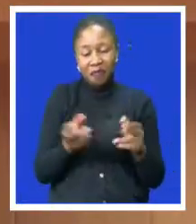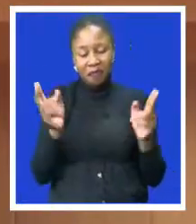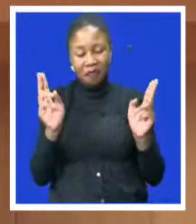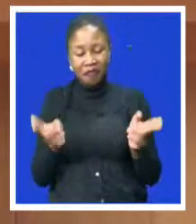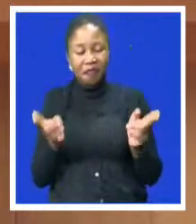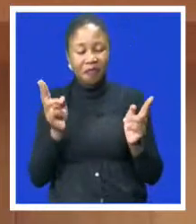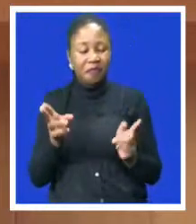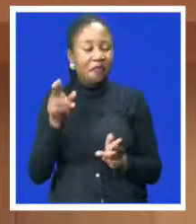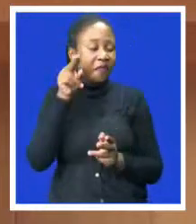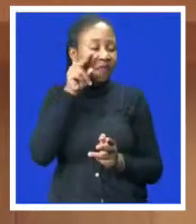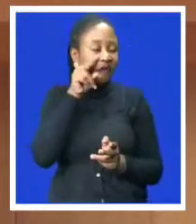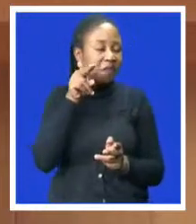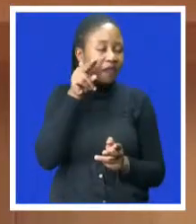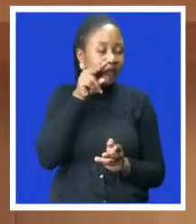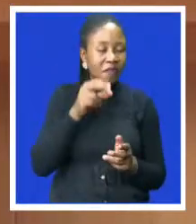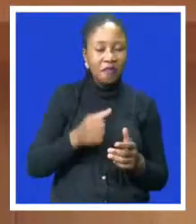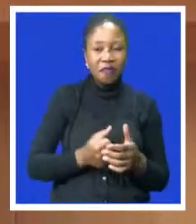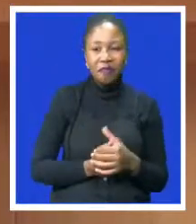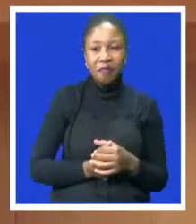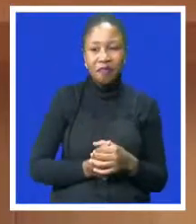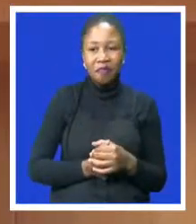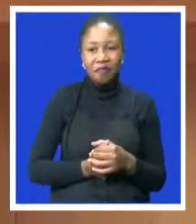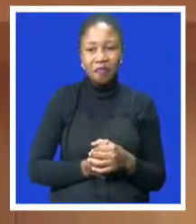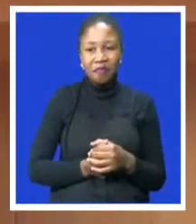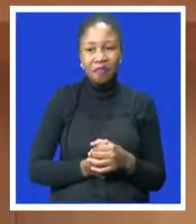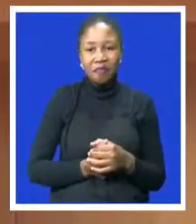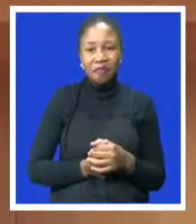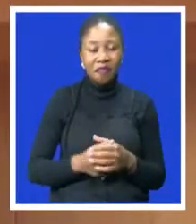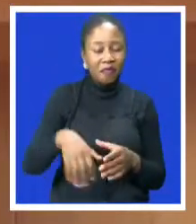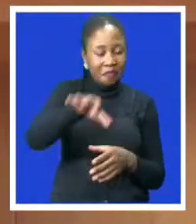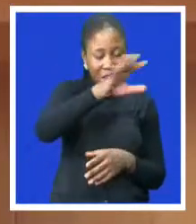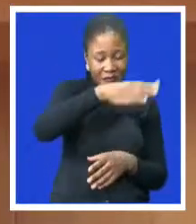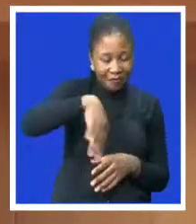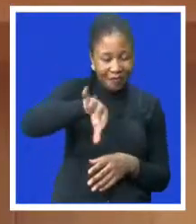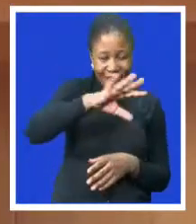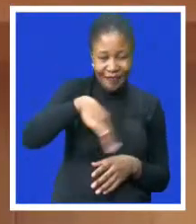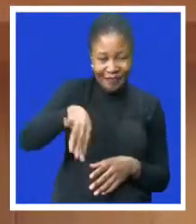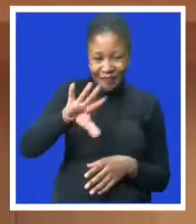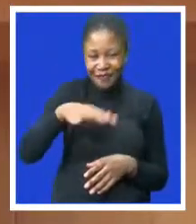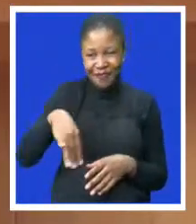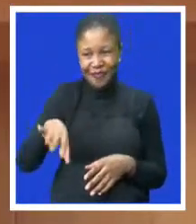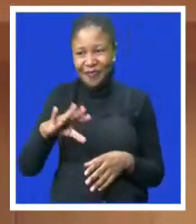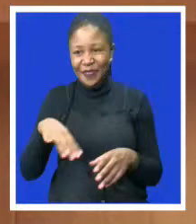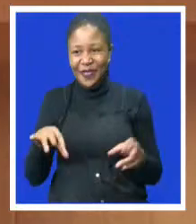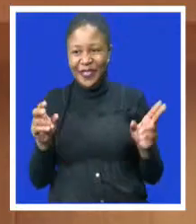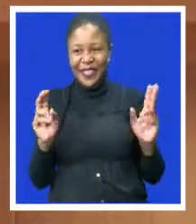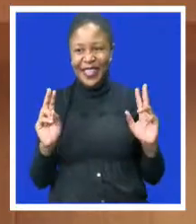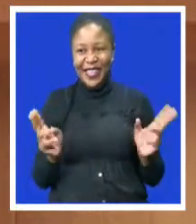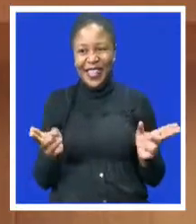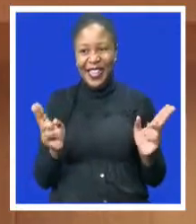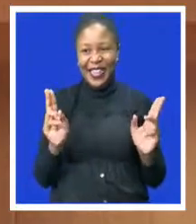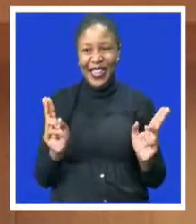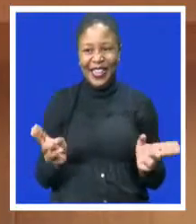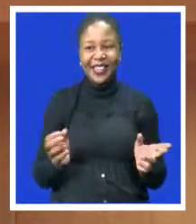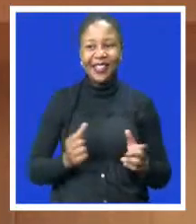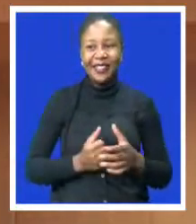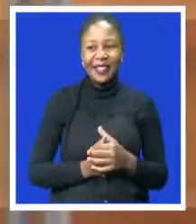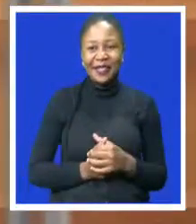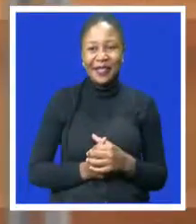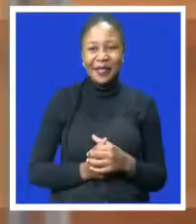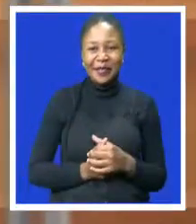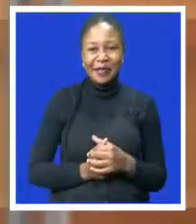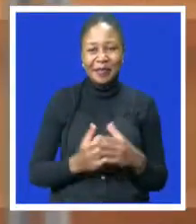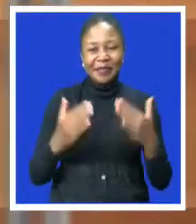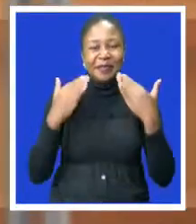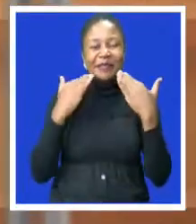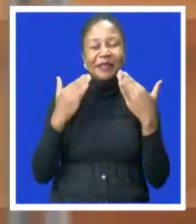nature just because you need it. All of this is nature. Thank you so much,